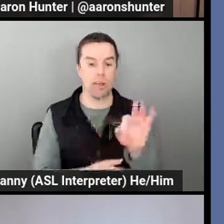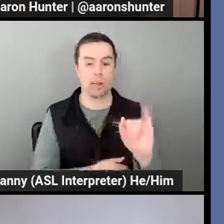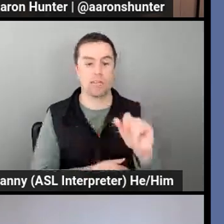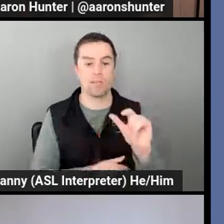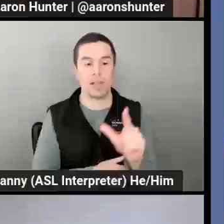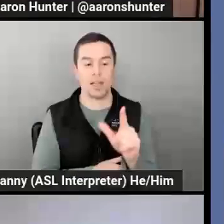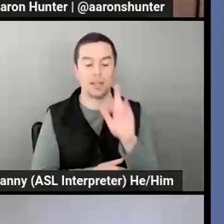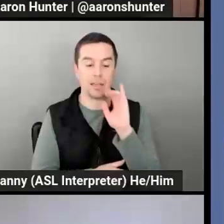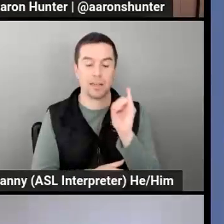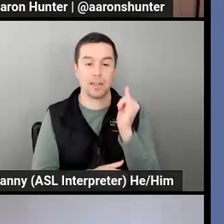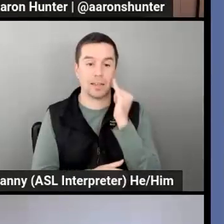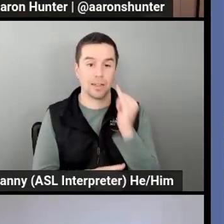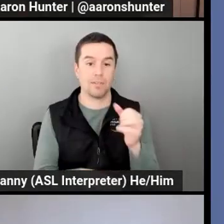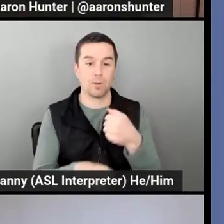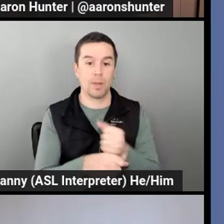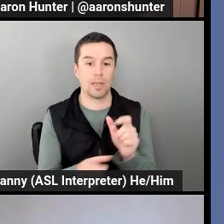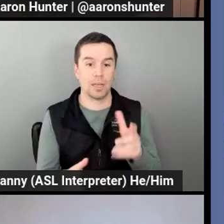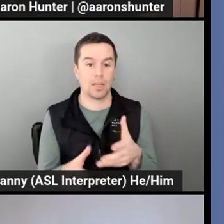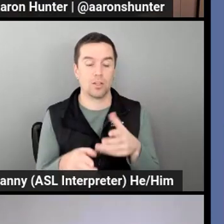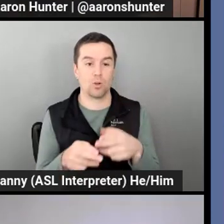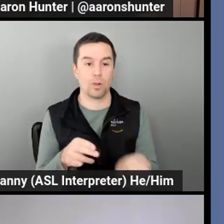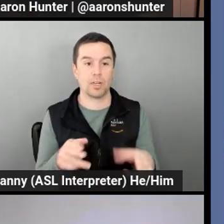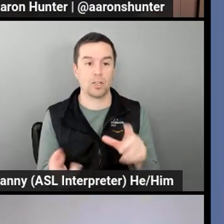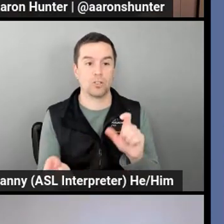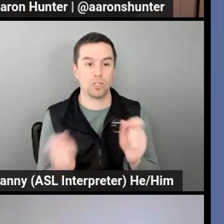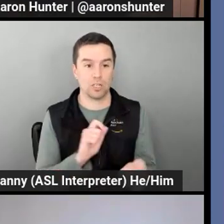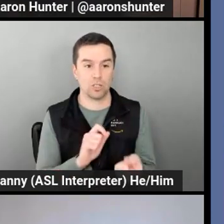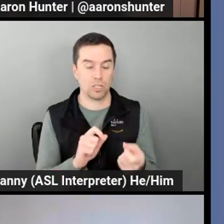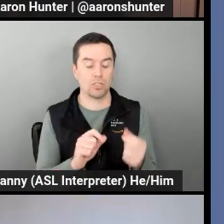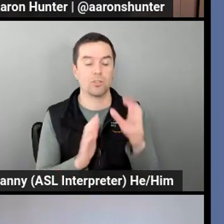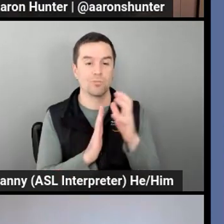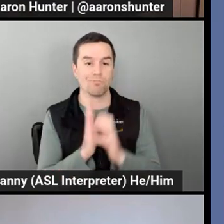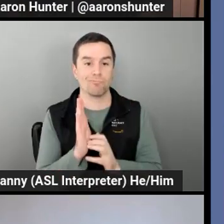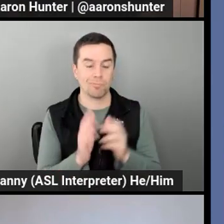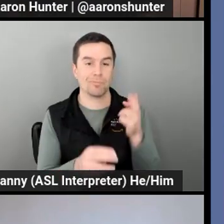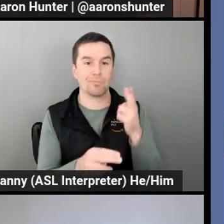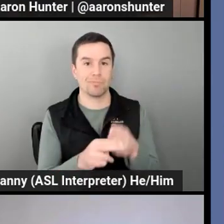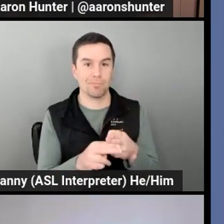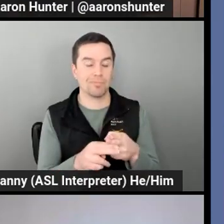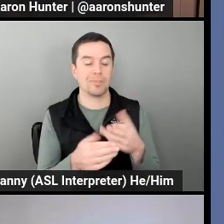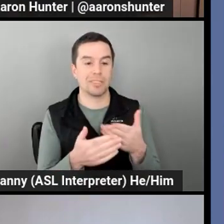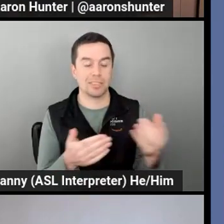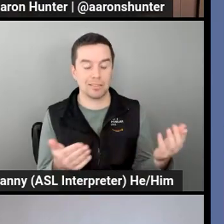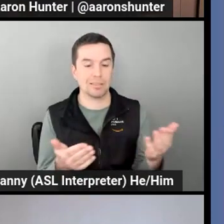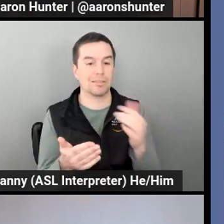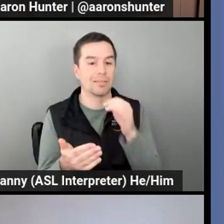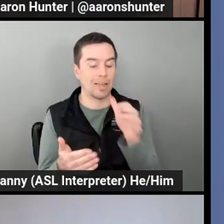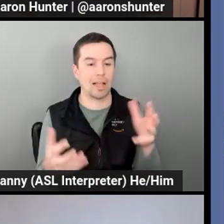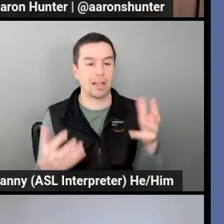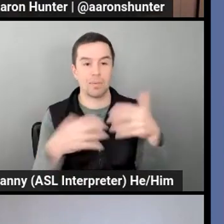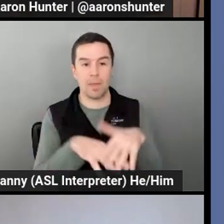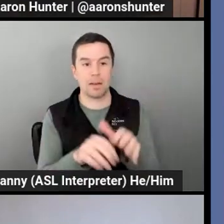and you're typing out a package or a name that's now going to be compatible with .NET 6, it will actually tell you that too.